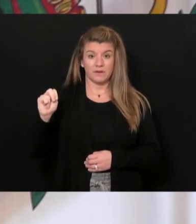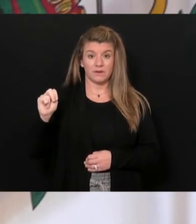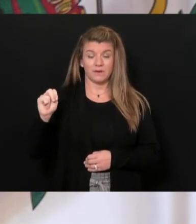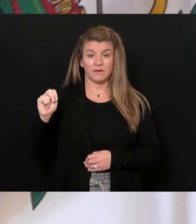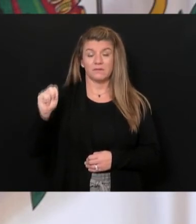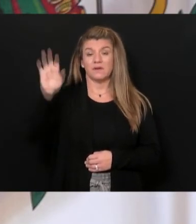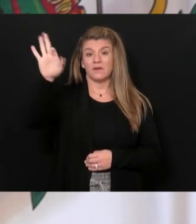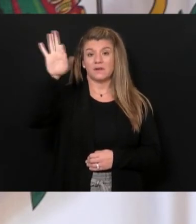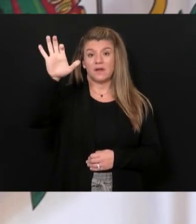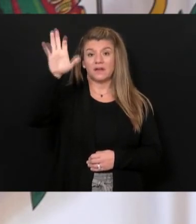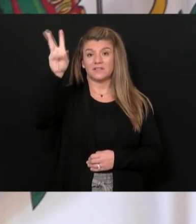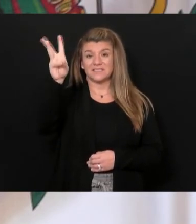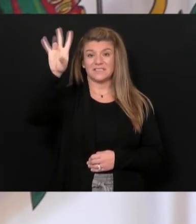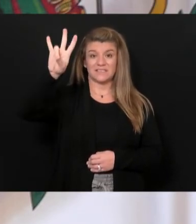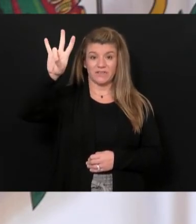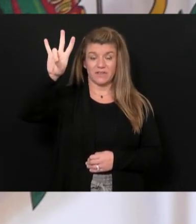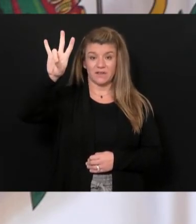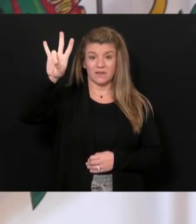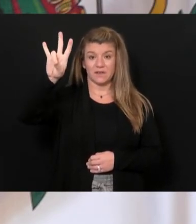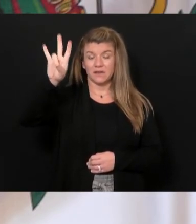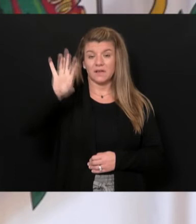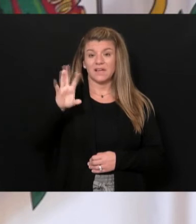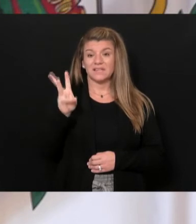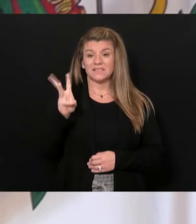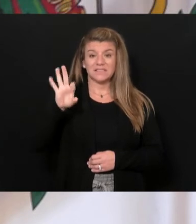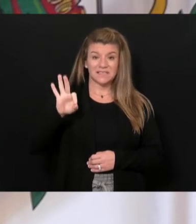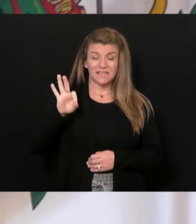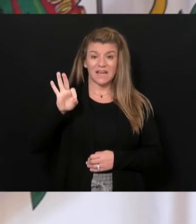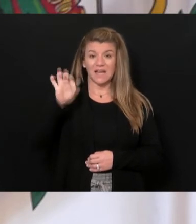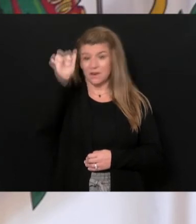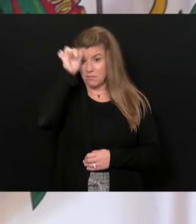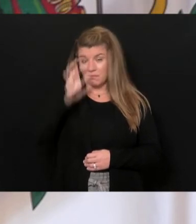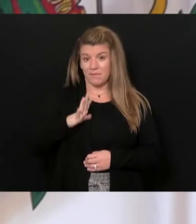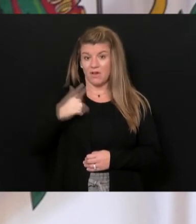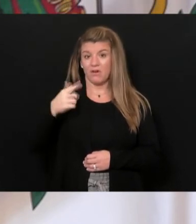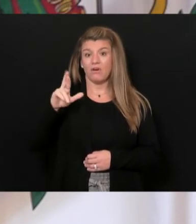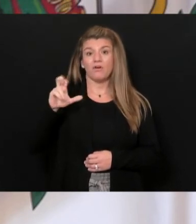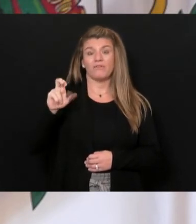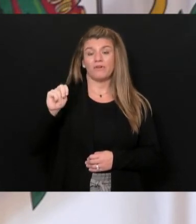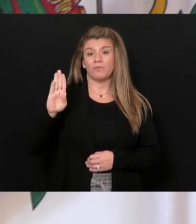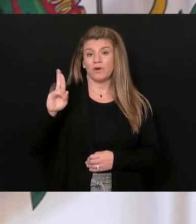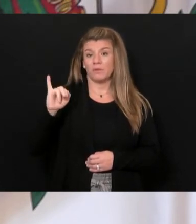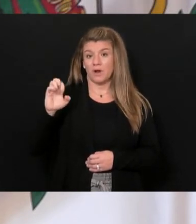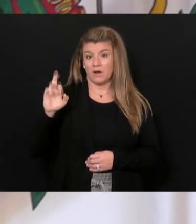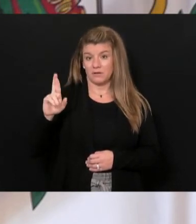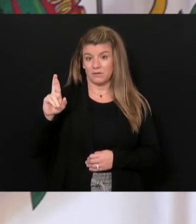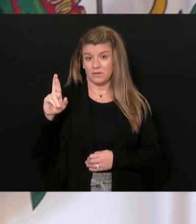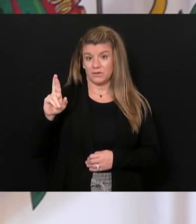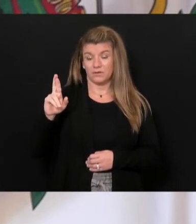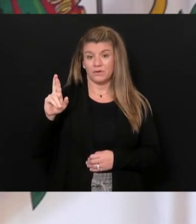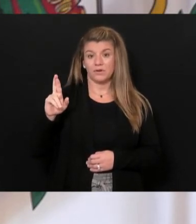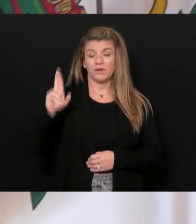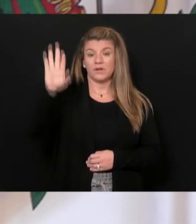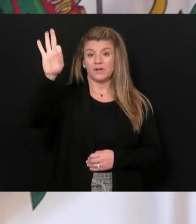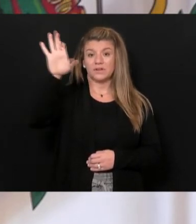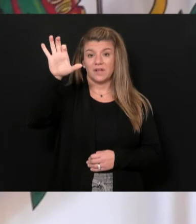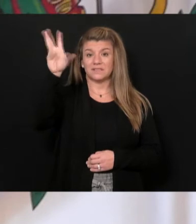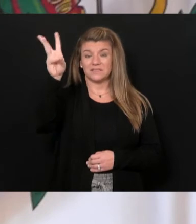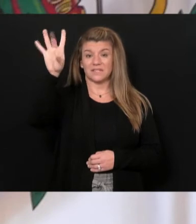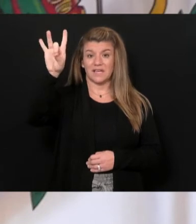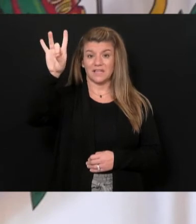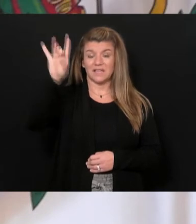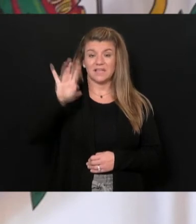Our 967th death, a 69-year-old male from Greenbrier County. Our 968th